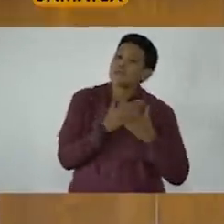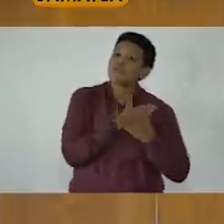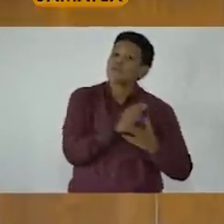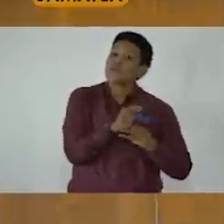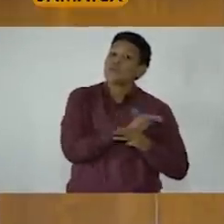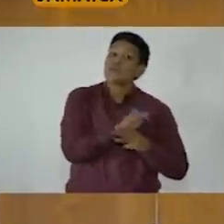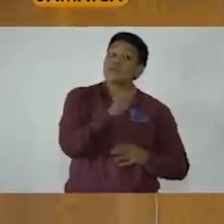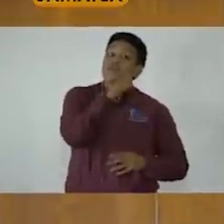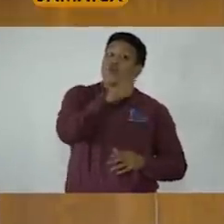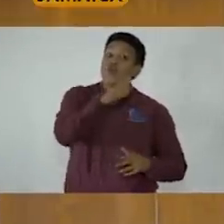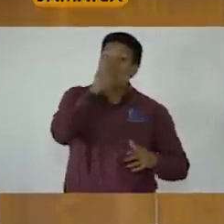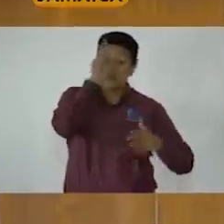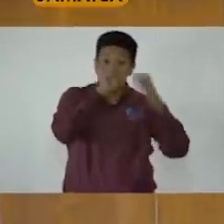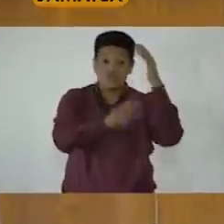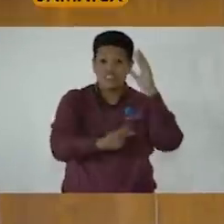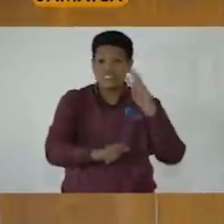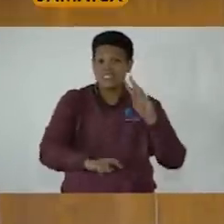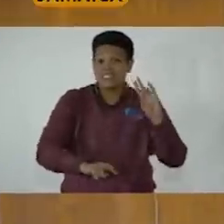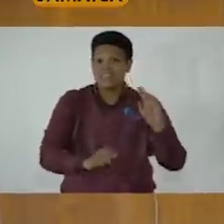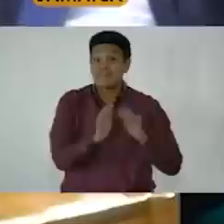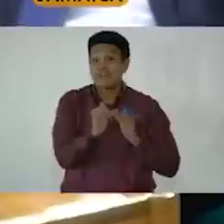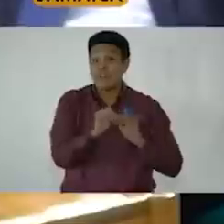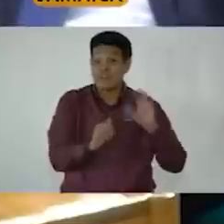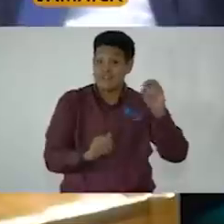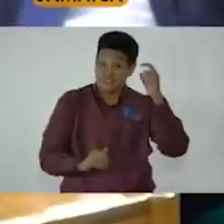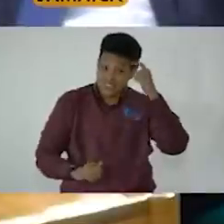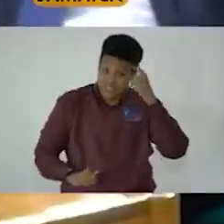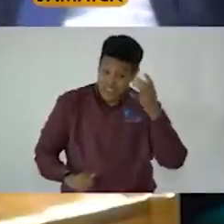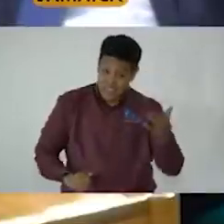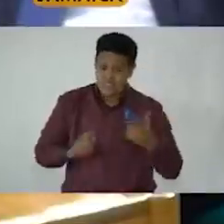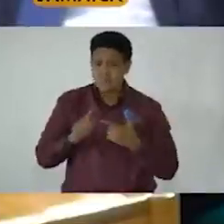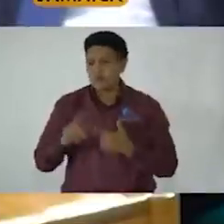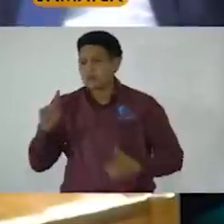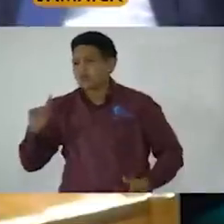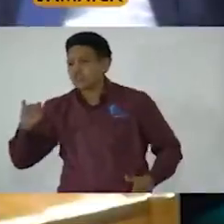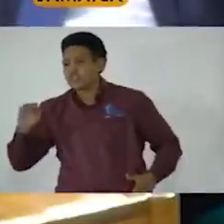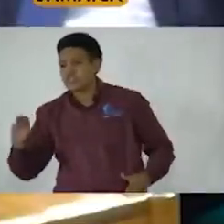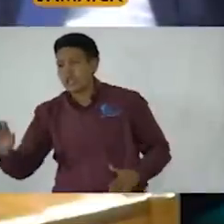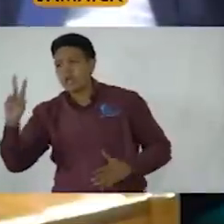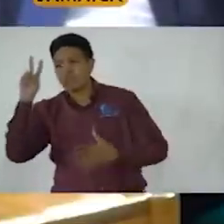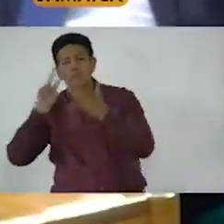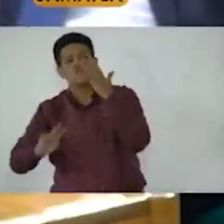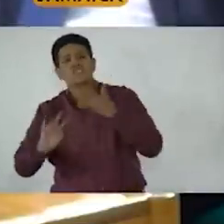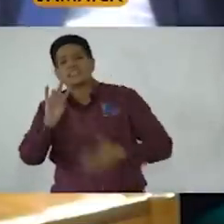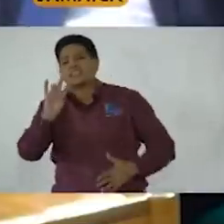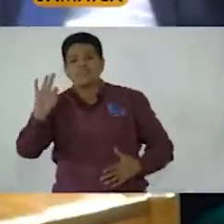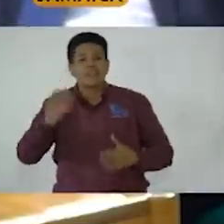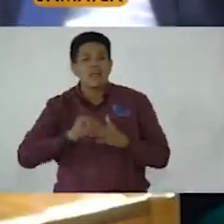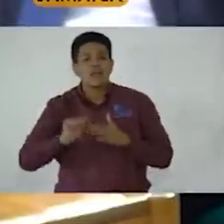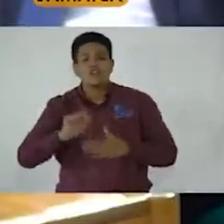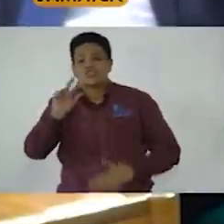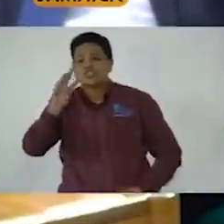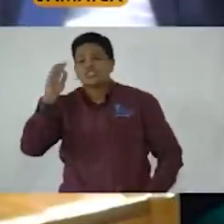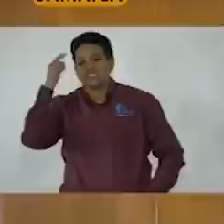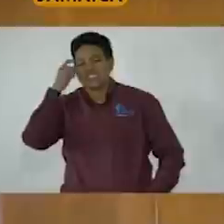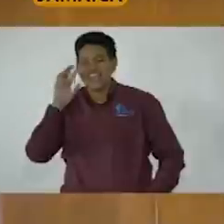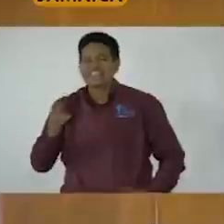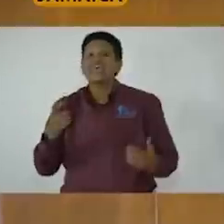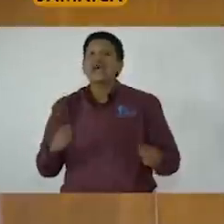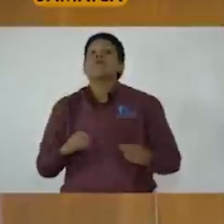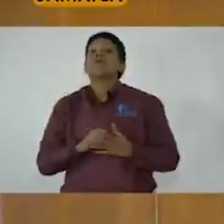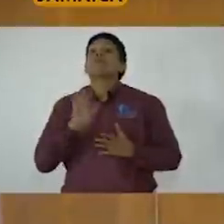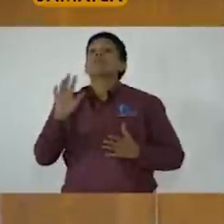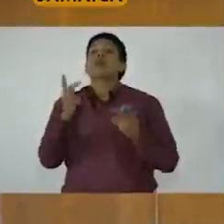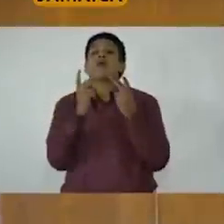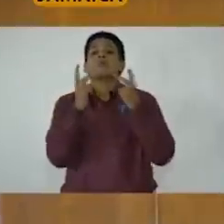own projection of $67.50 and Petrojam's projection of $79.36 in their